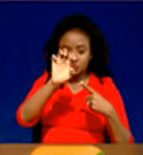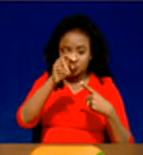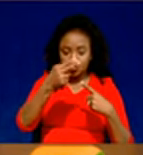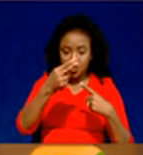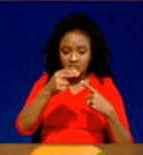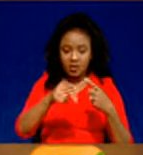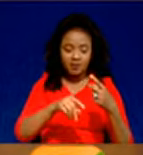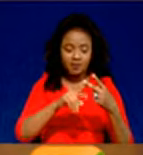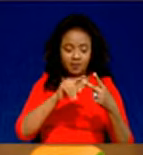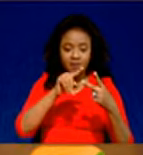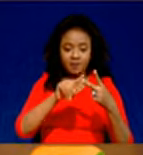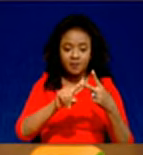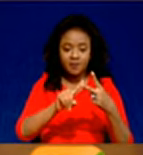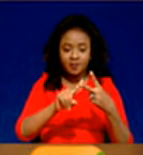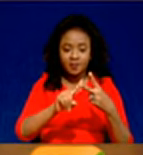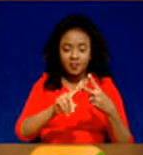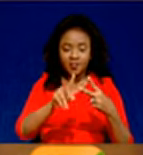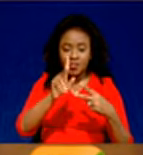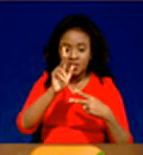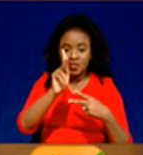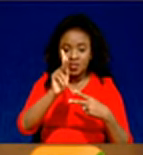Colonel Duncan Keitany,